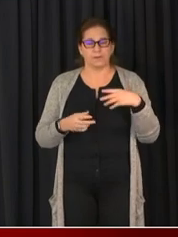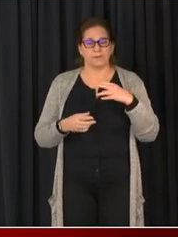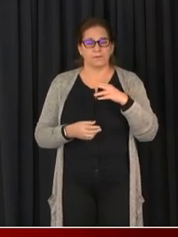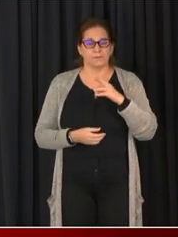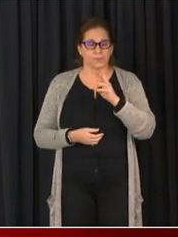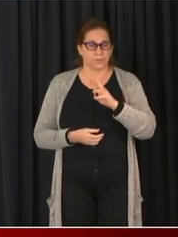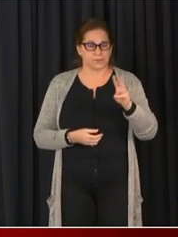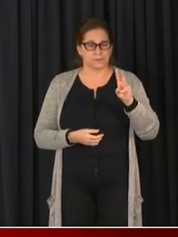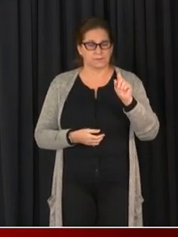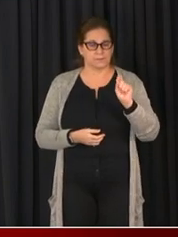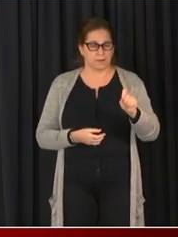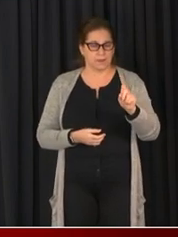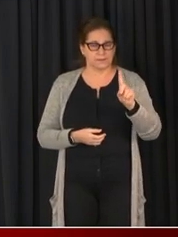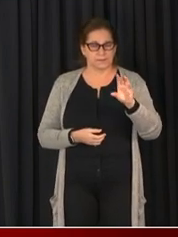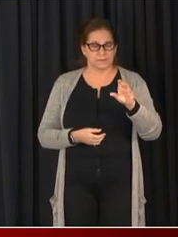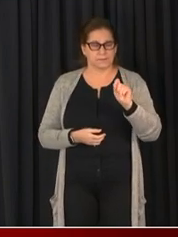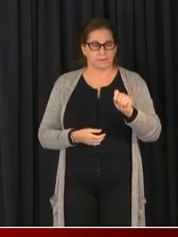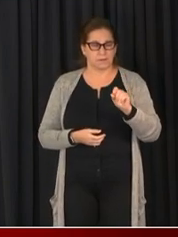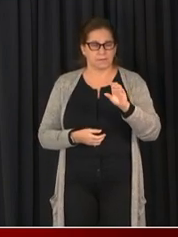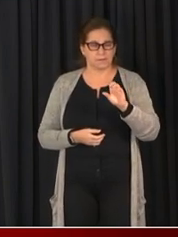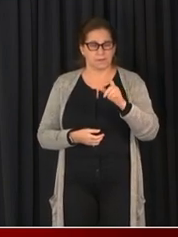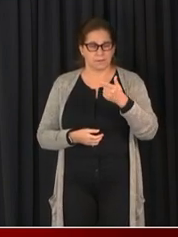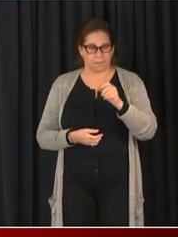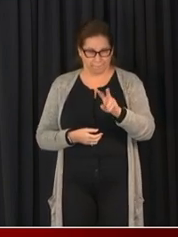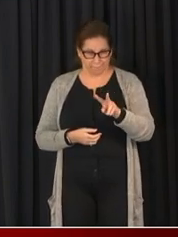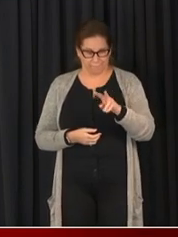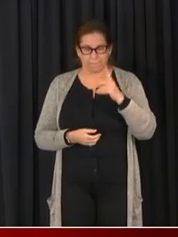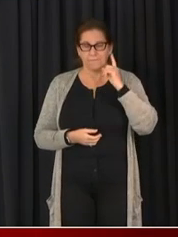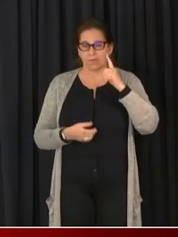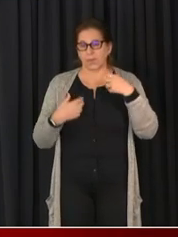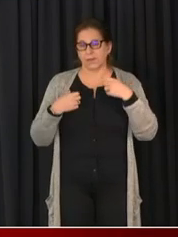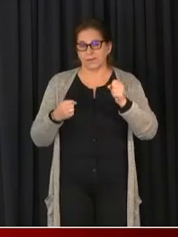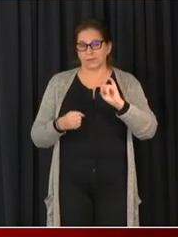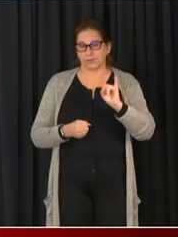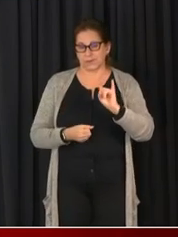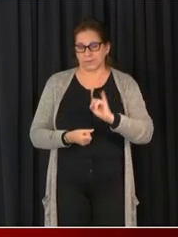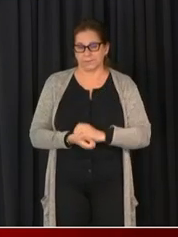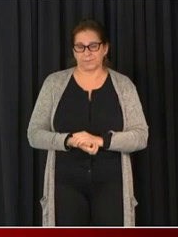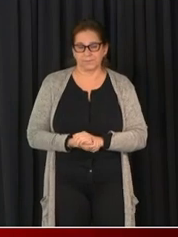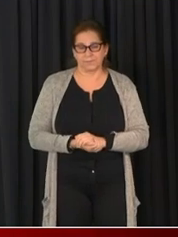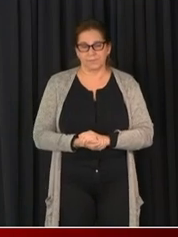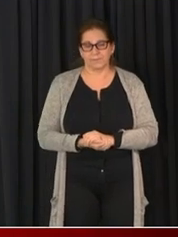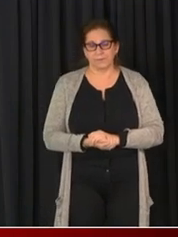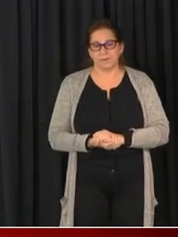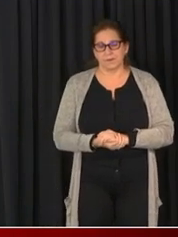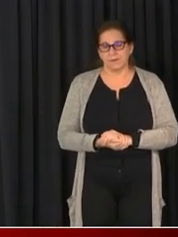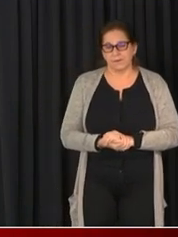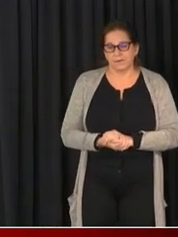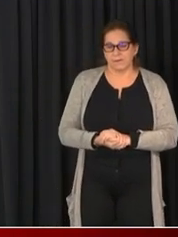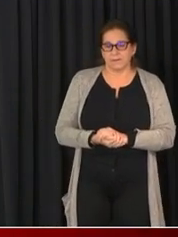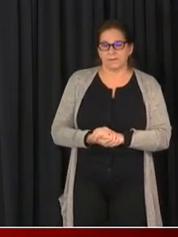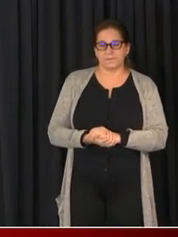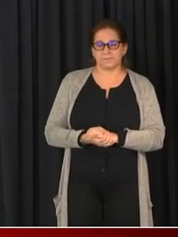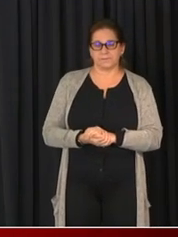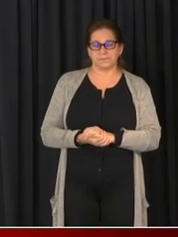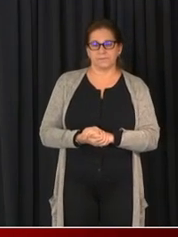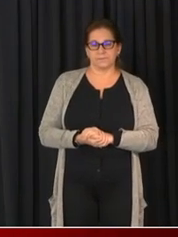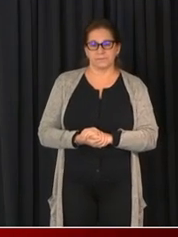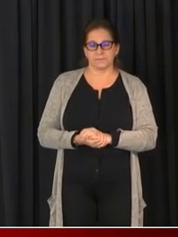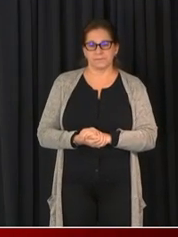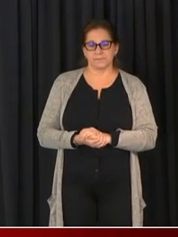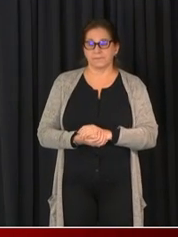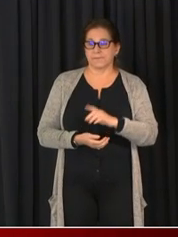you're insured. Finally, we announced over the weekend that residents will no longer need to bag